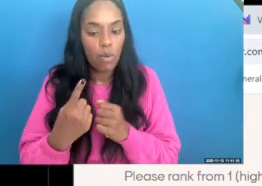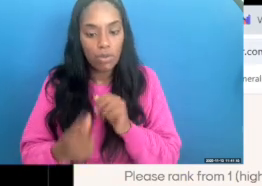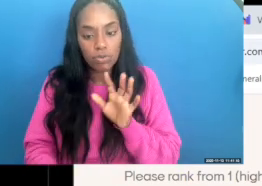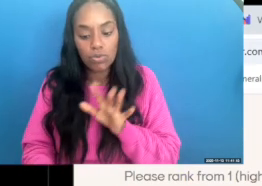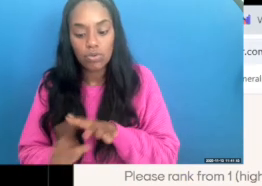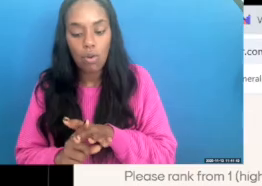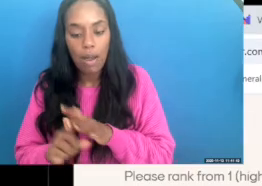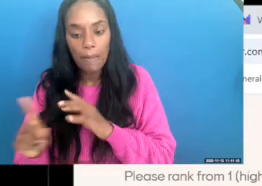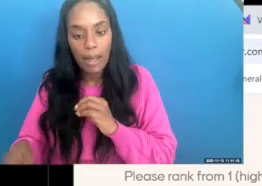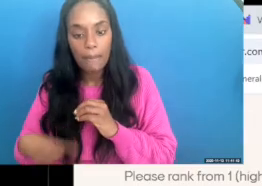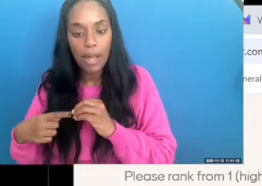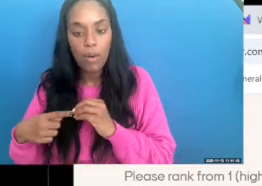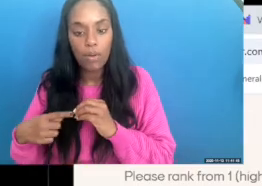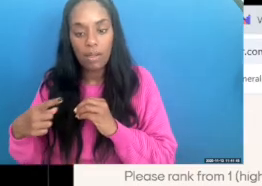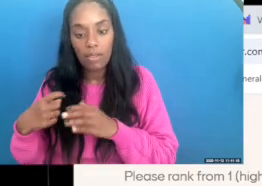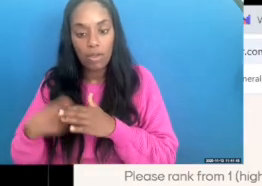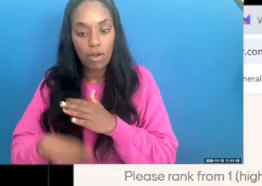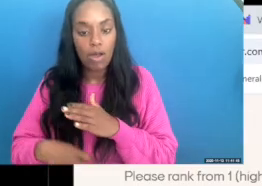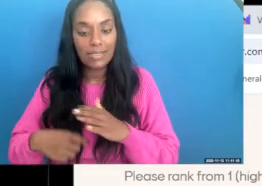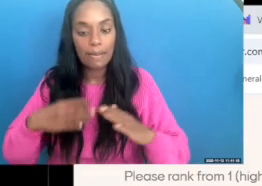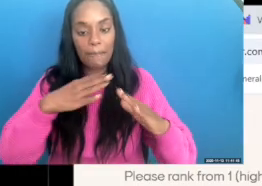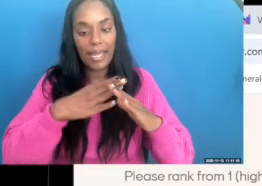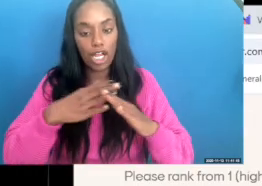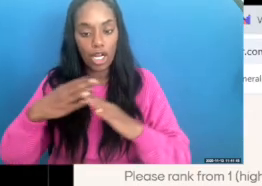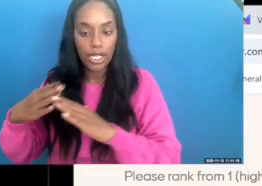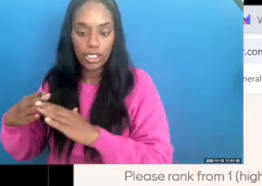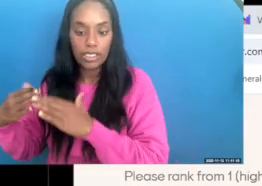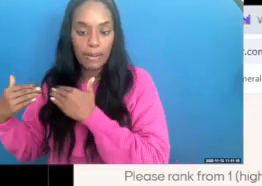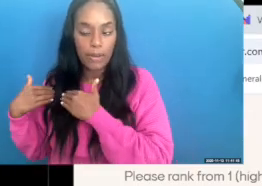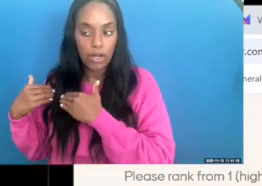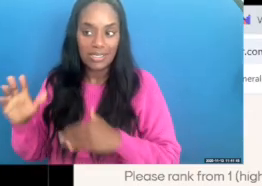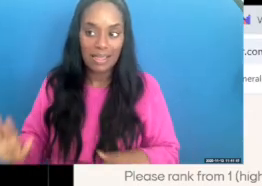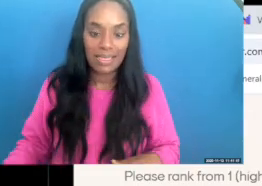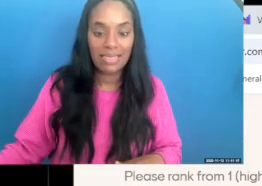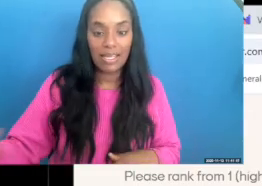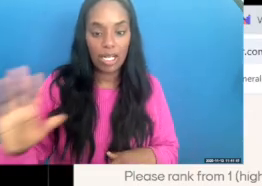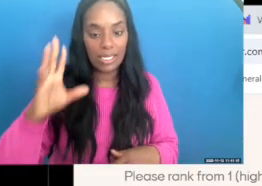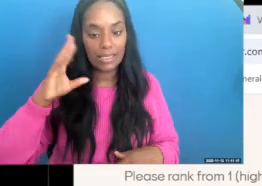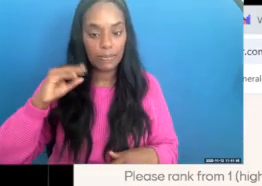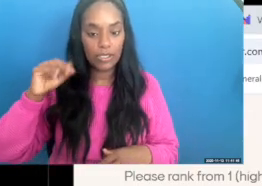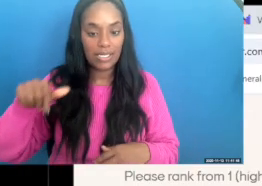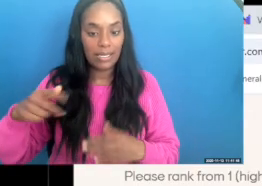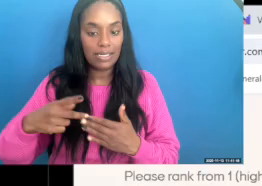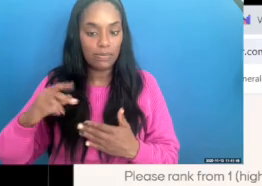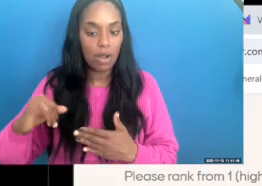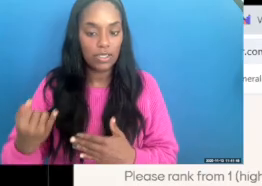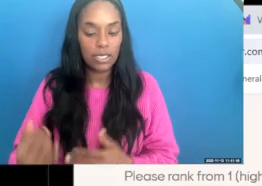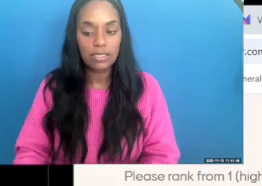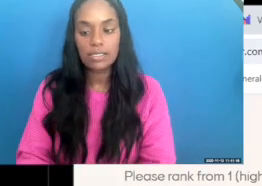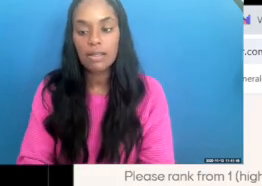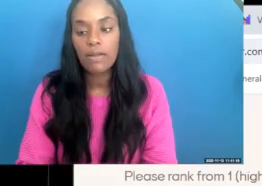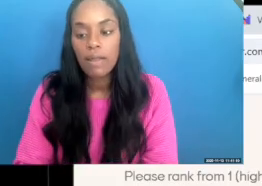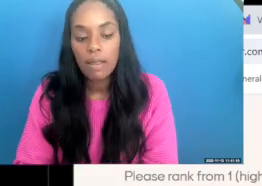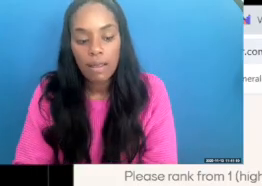on the line today, so thank you to everyone out there who has shown up about the